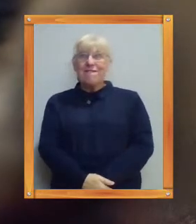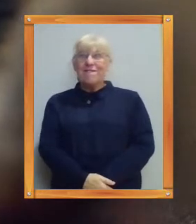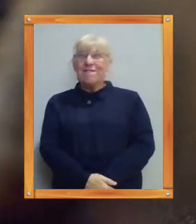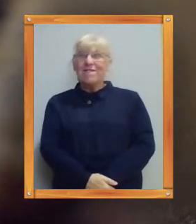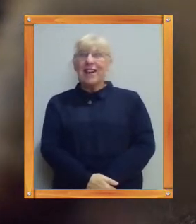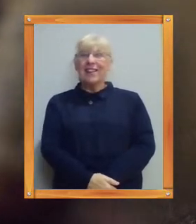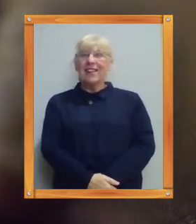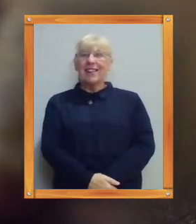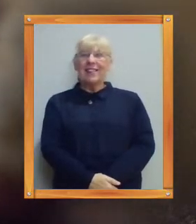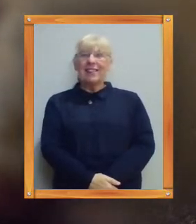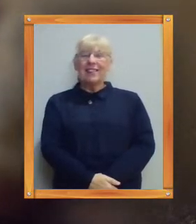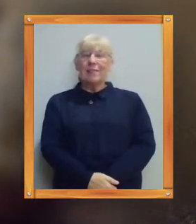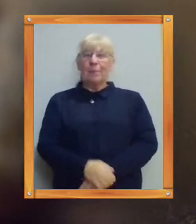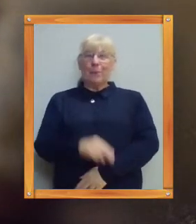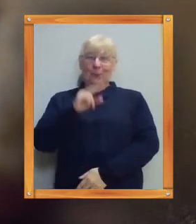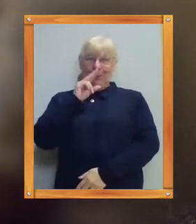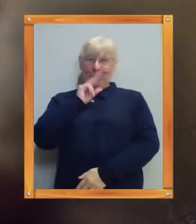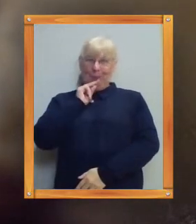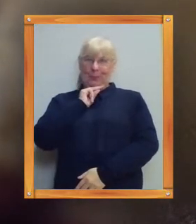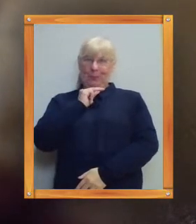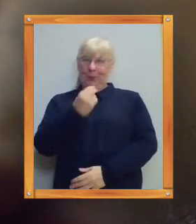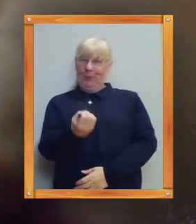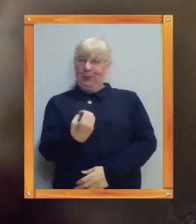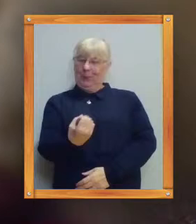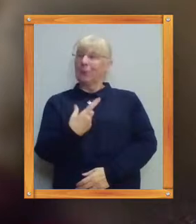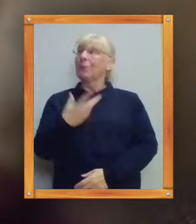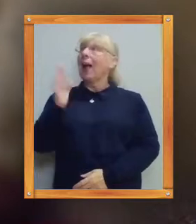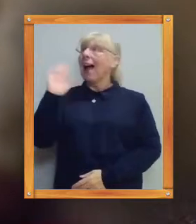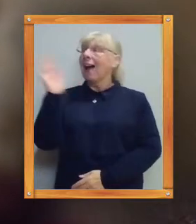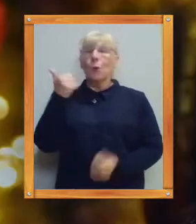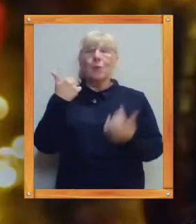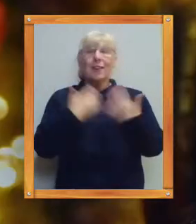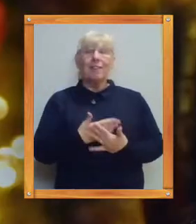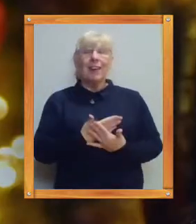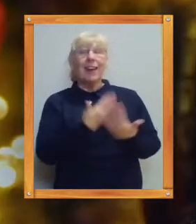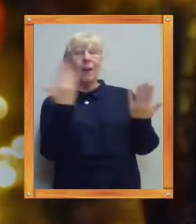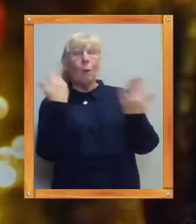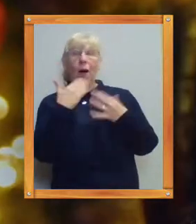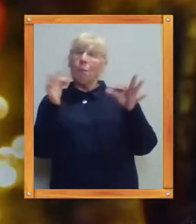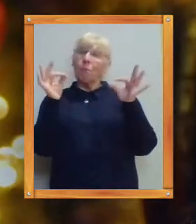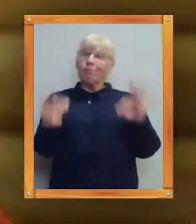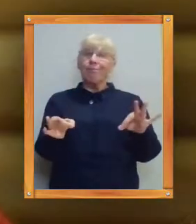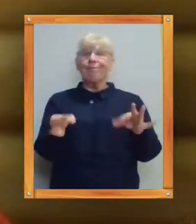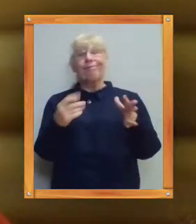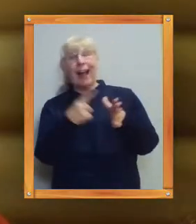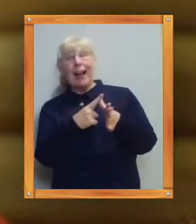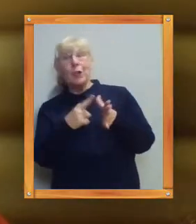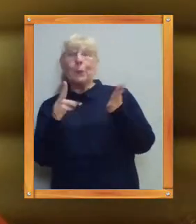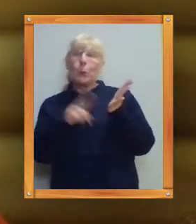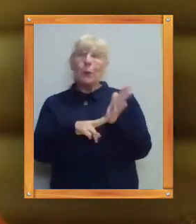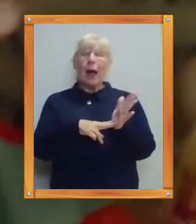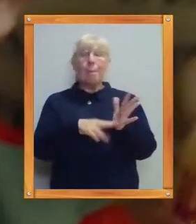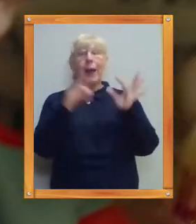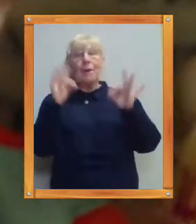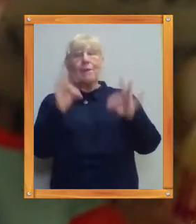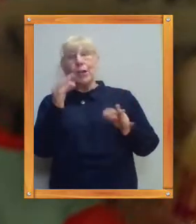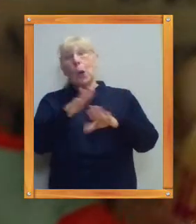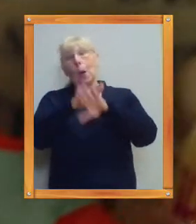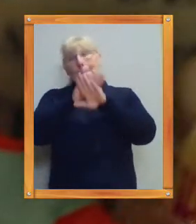Hello, good evening, and welcome along to the official Antrim and Newtownabbey Christmas Light Switch-On. Of course, we've got the virtual this